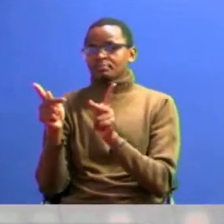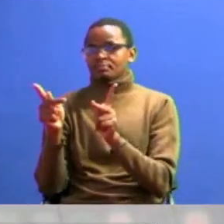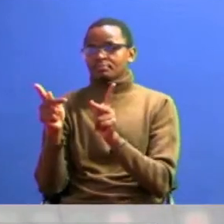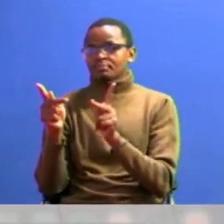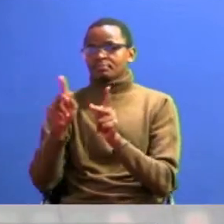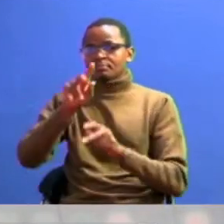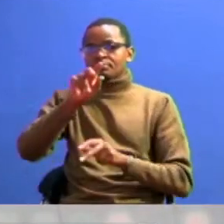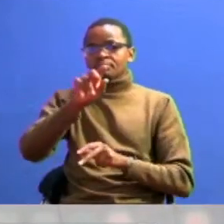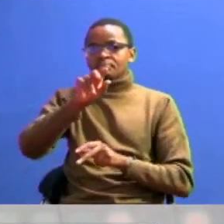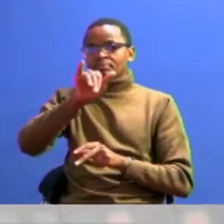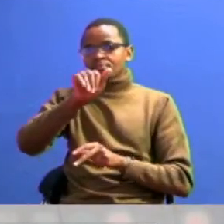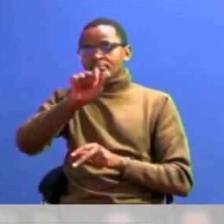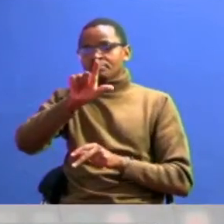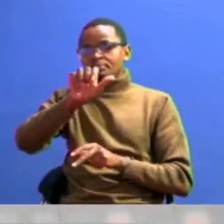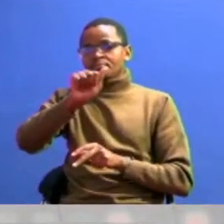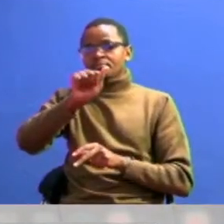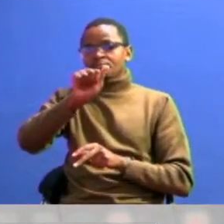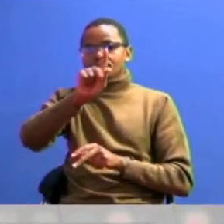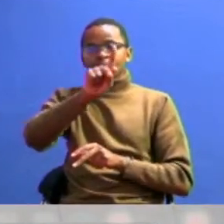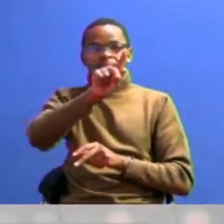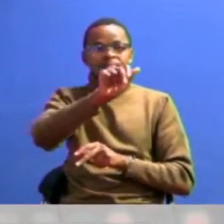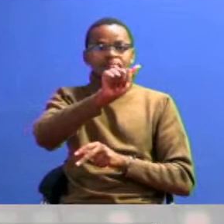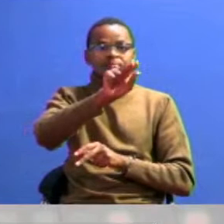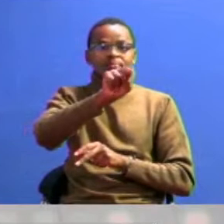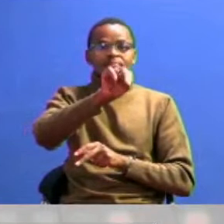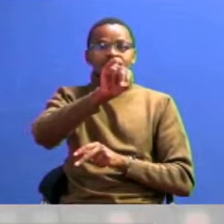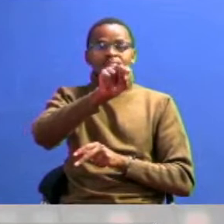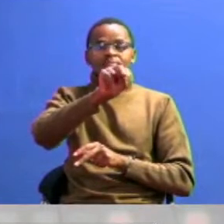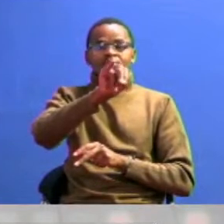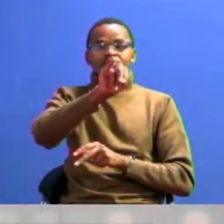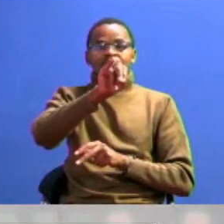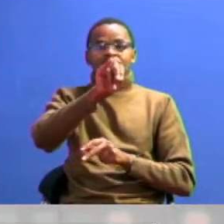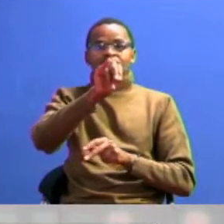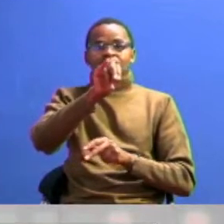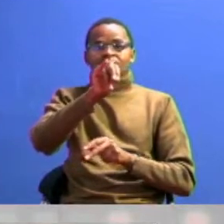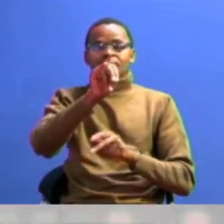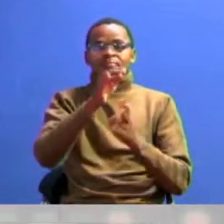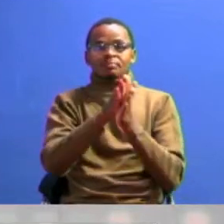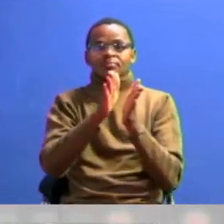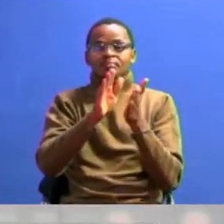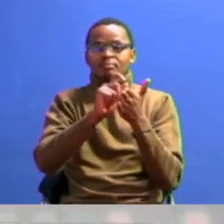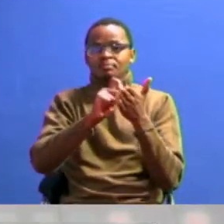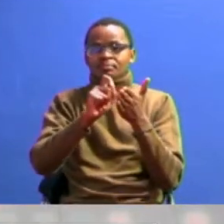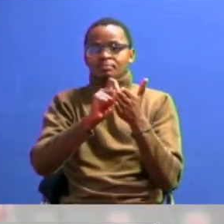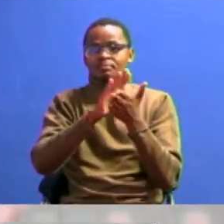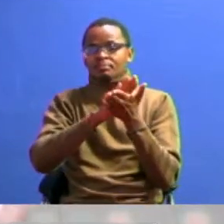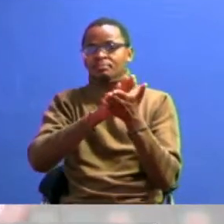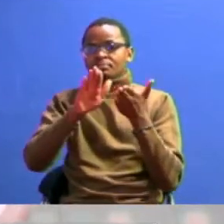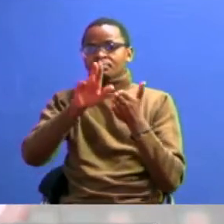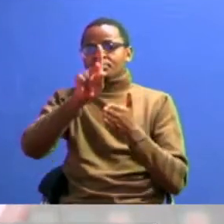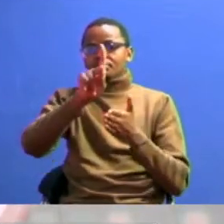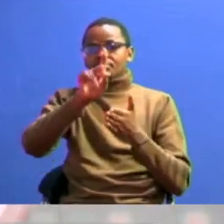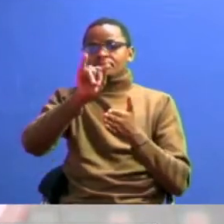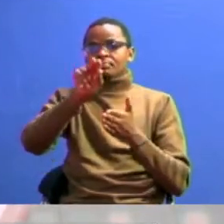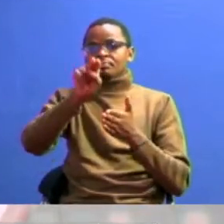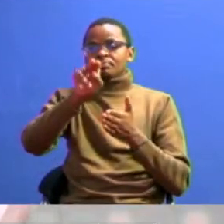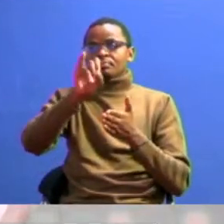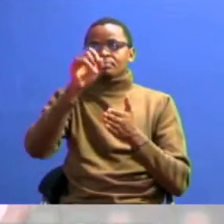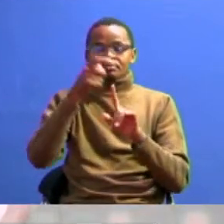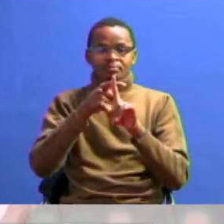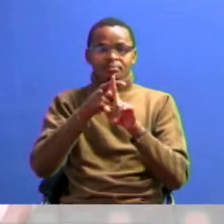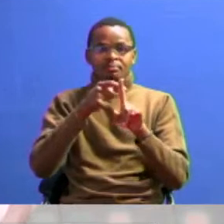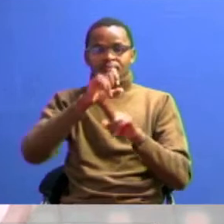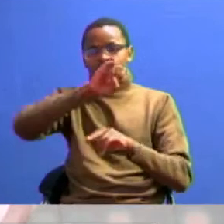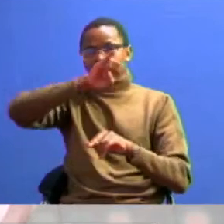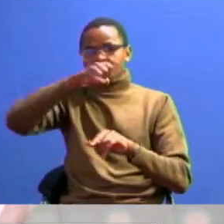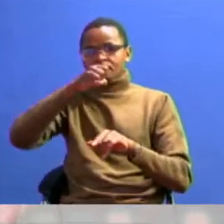Member of Parliament Kanini Kega, who claims to be the acting General Secretary of the party, has expelled Jeremiah Kioni and David Morathe from the